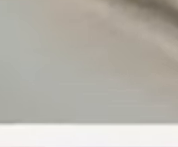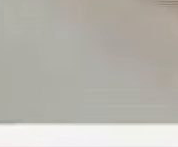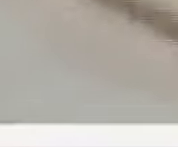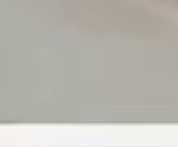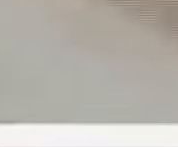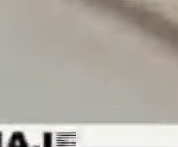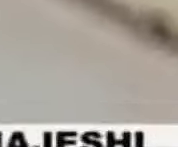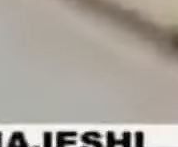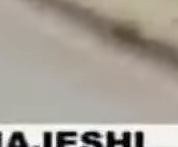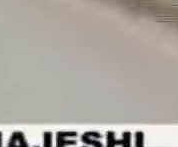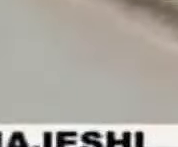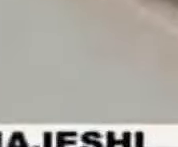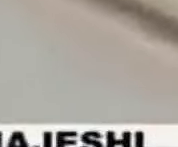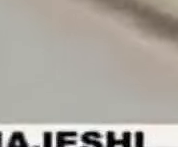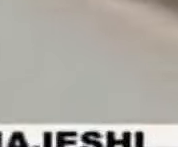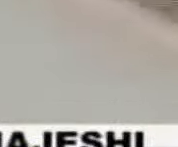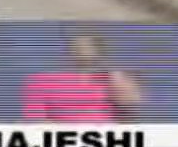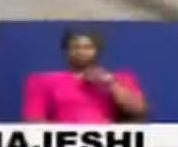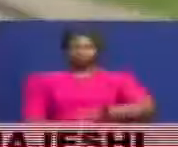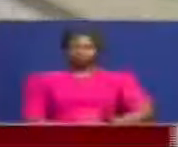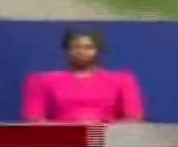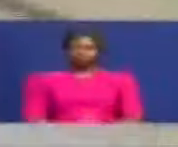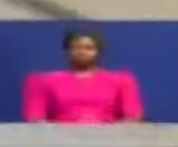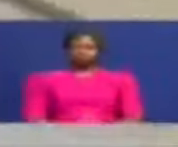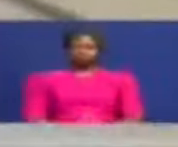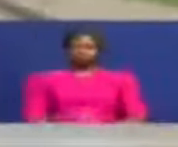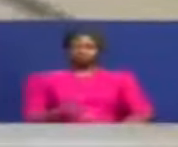in, and one has come